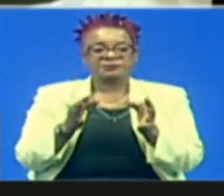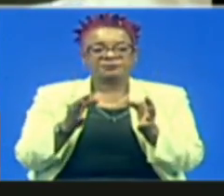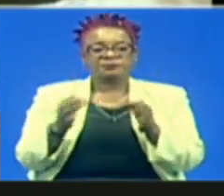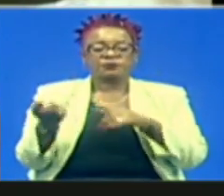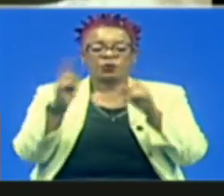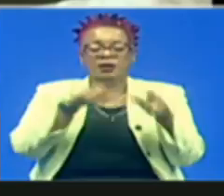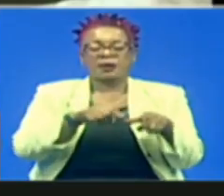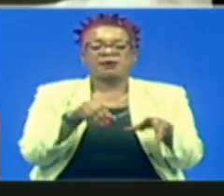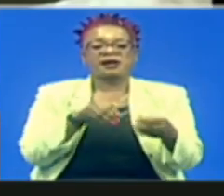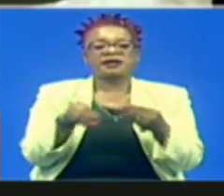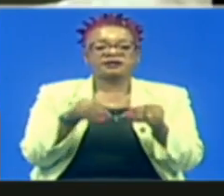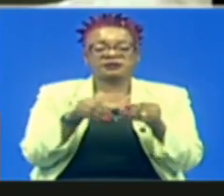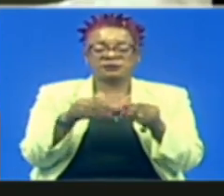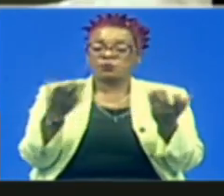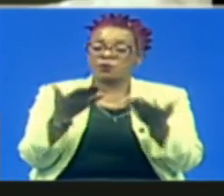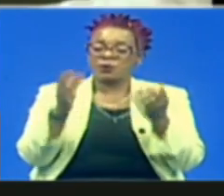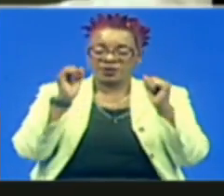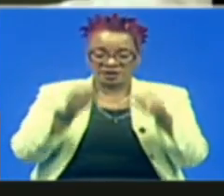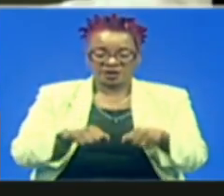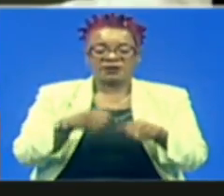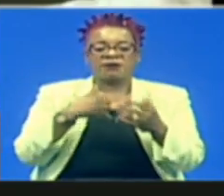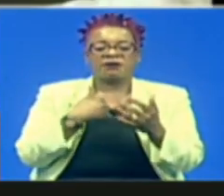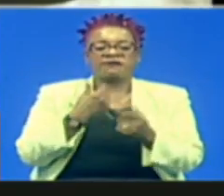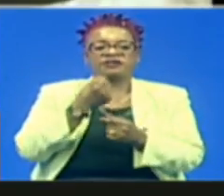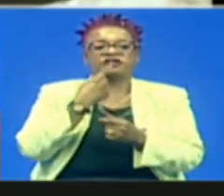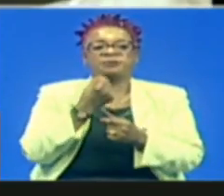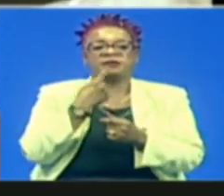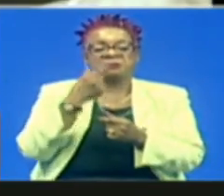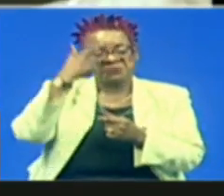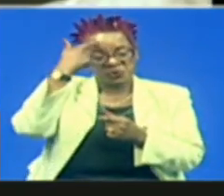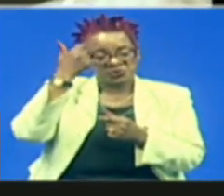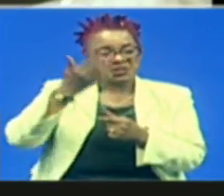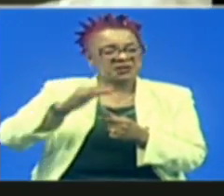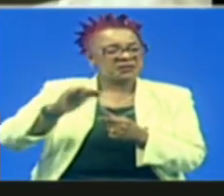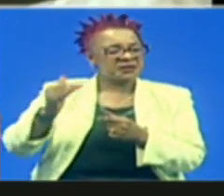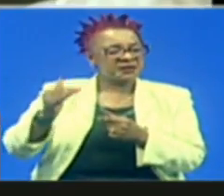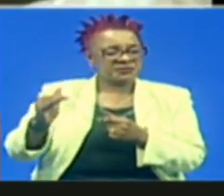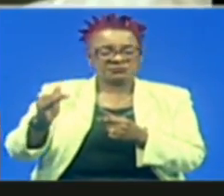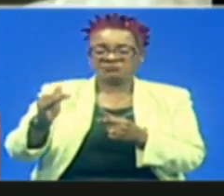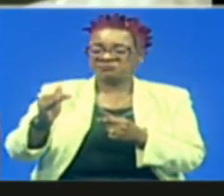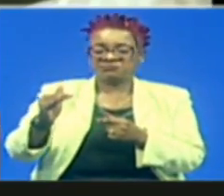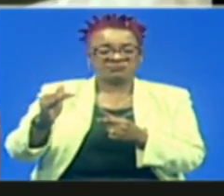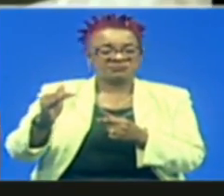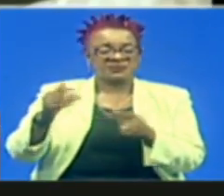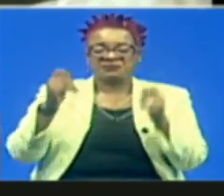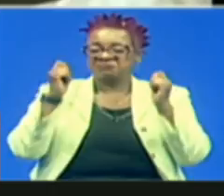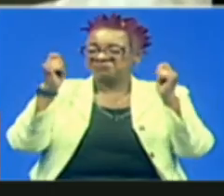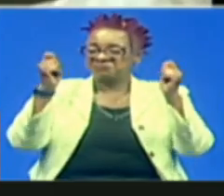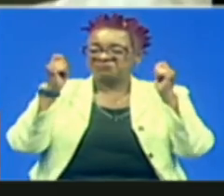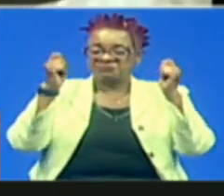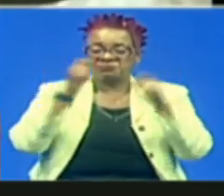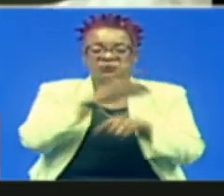mahali tutapata matibabu, sababu huko Kirinyaga kuna mgomo, madaktari